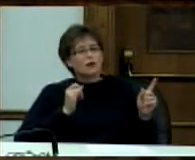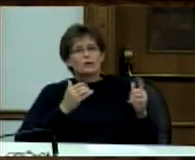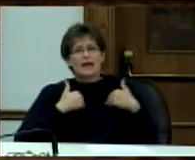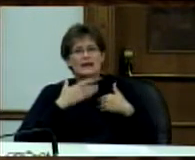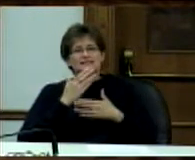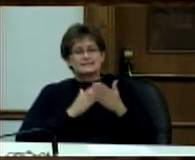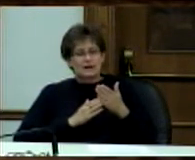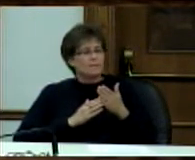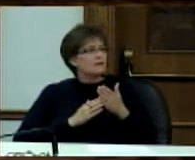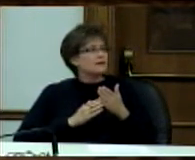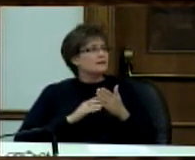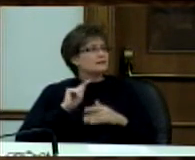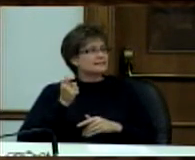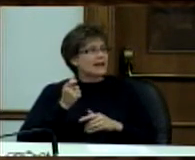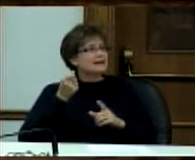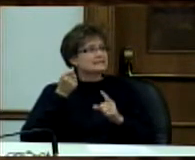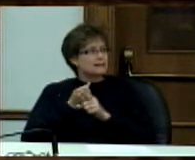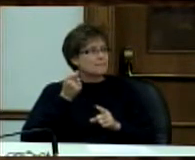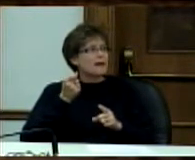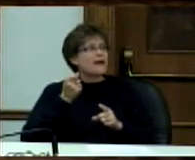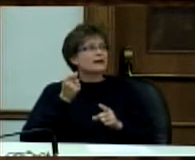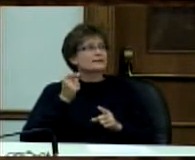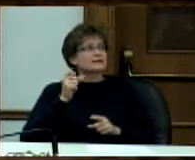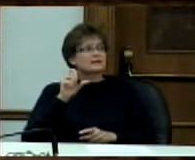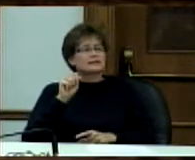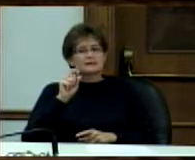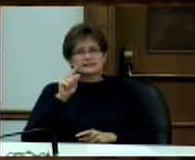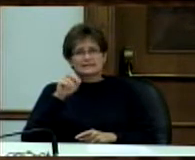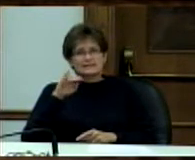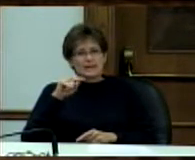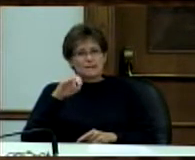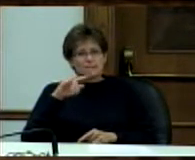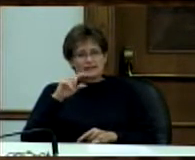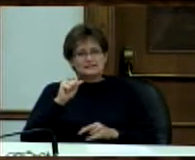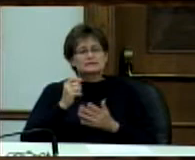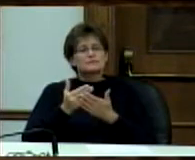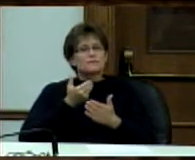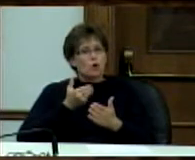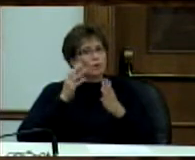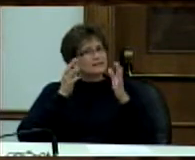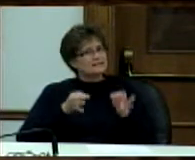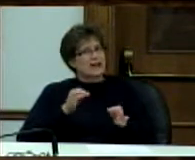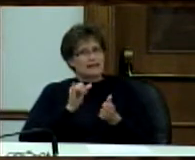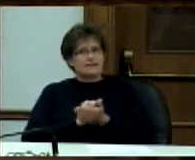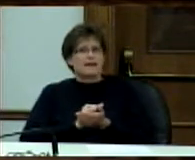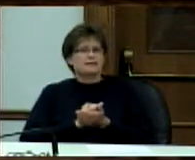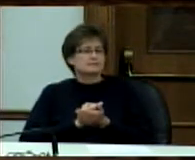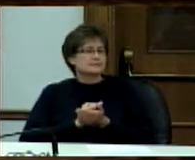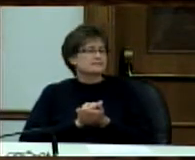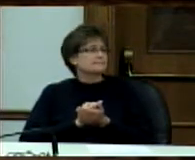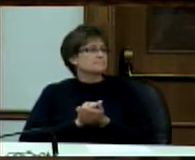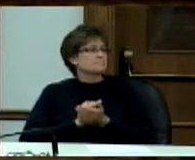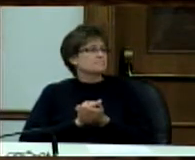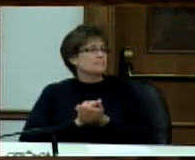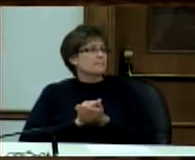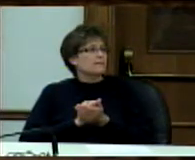wanted to make sure that we had some of the tax impact statements a little better under control before we tackle that specific